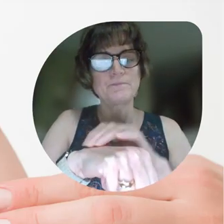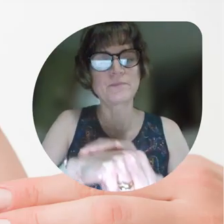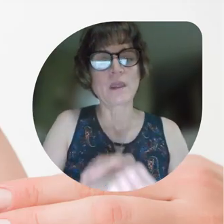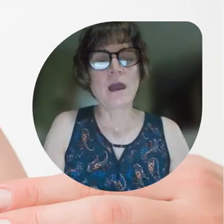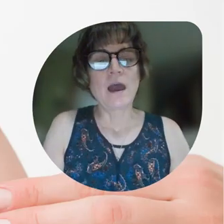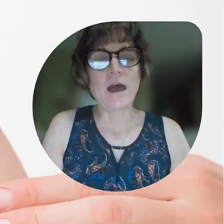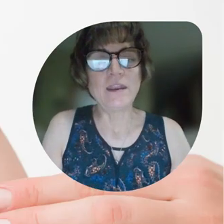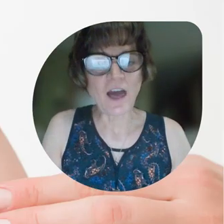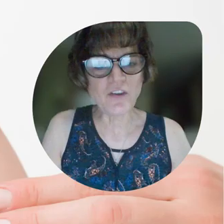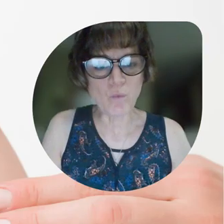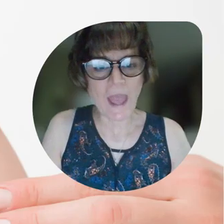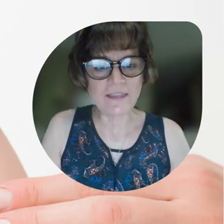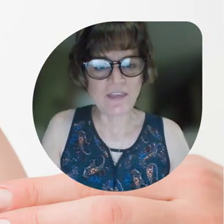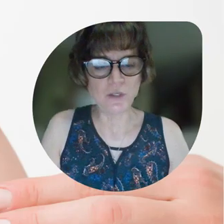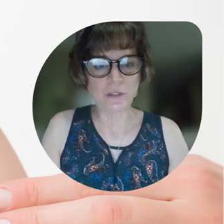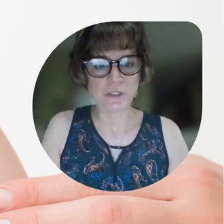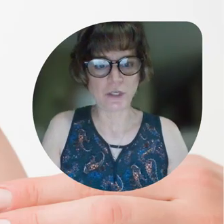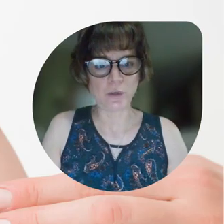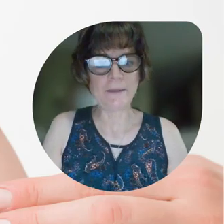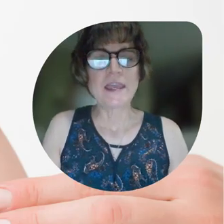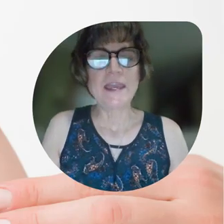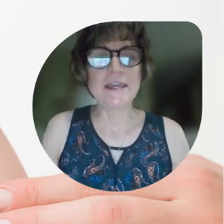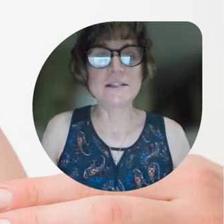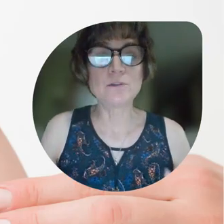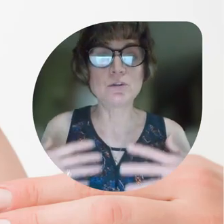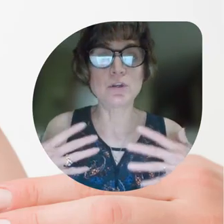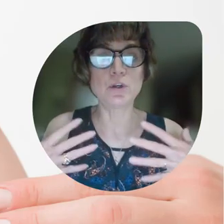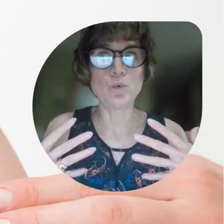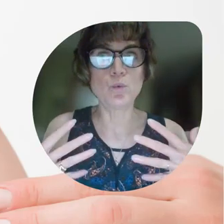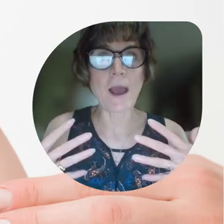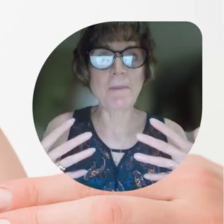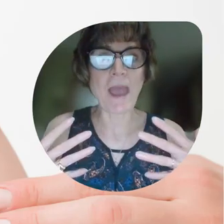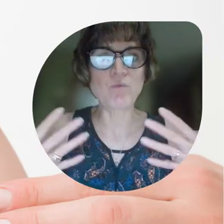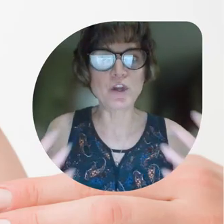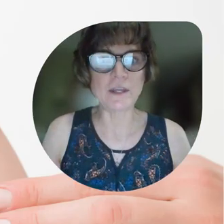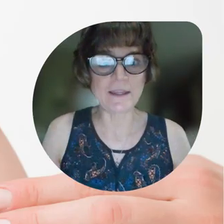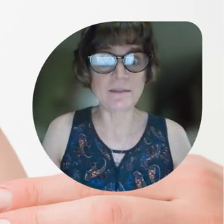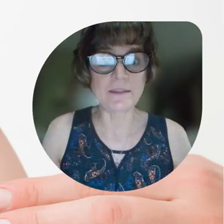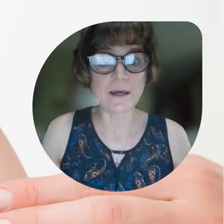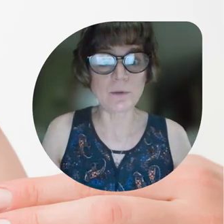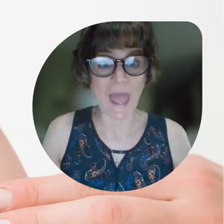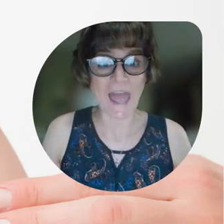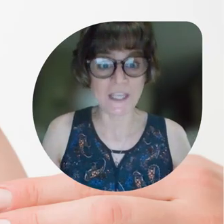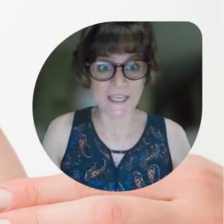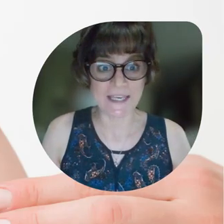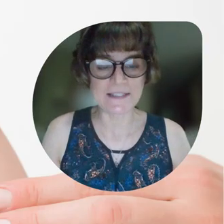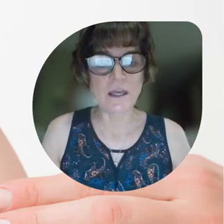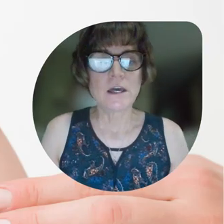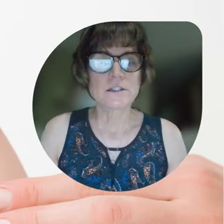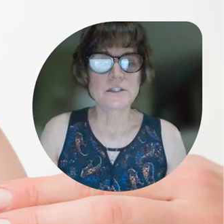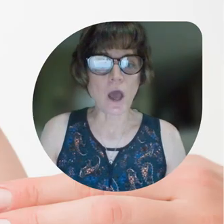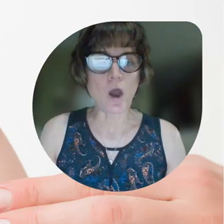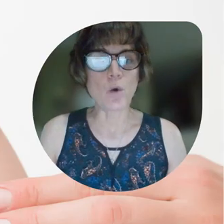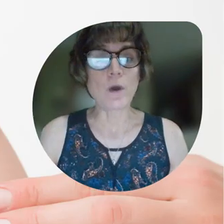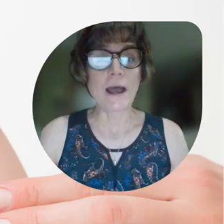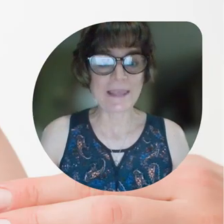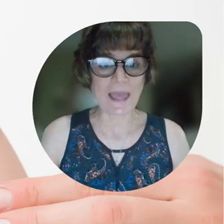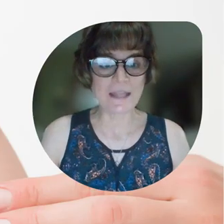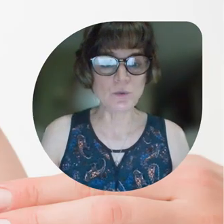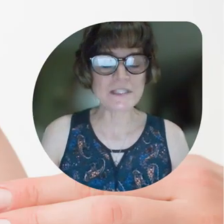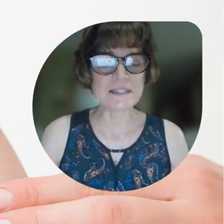Rash. Another way that you can do it is to have where the rash is.